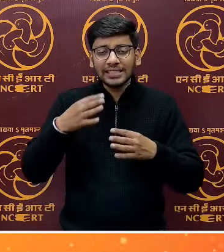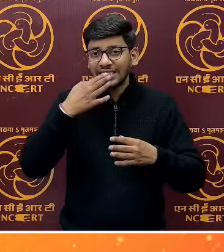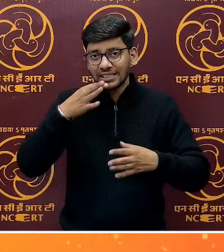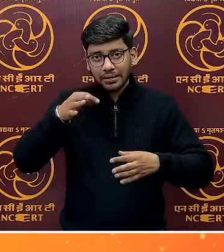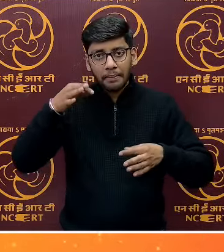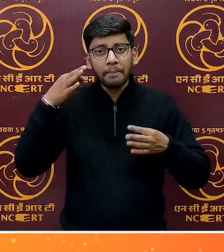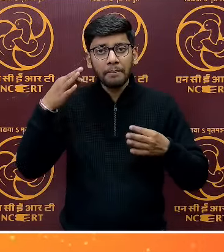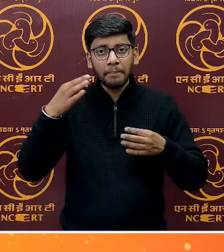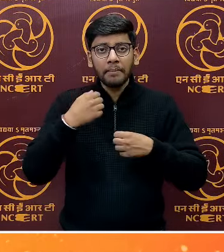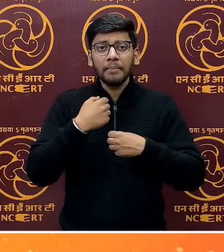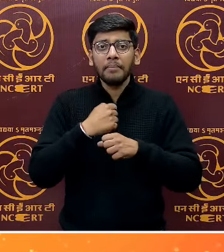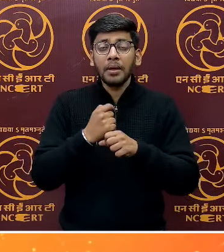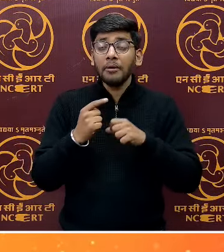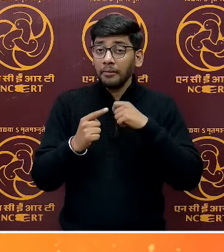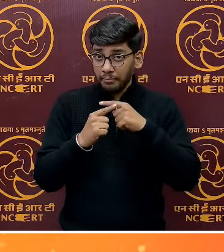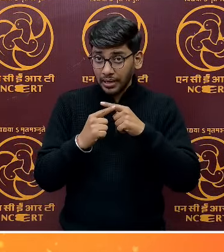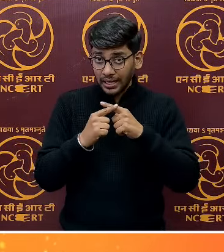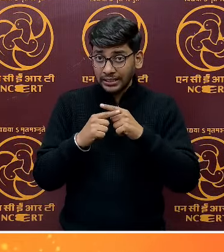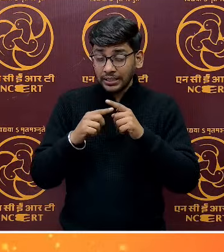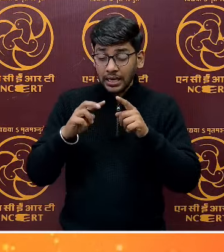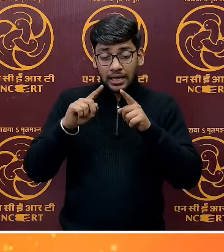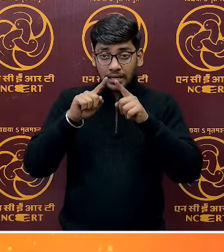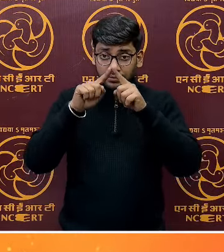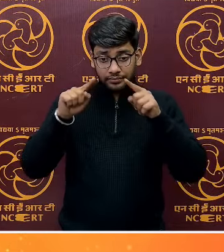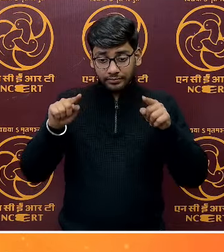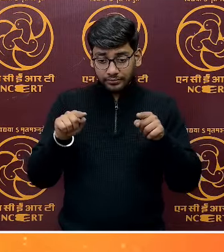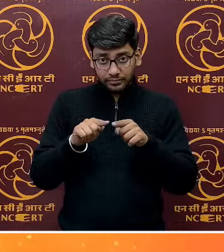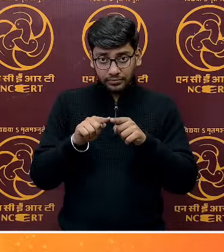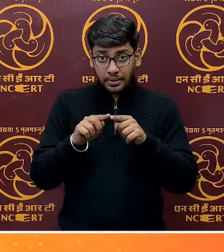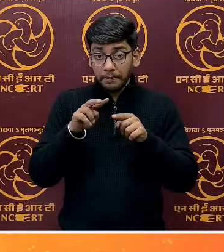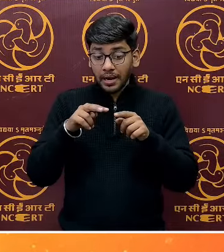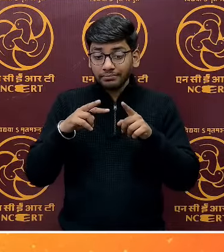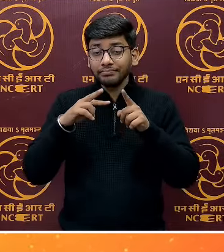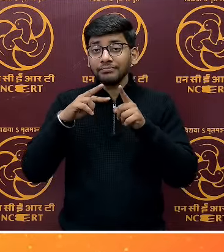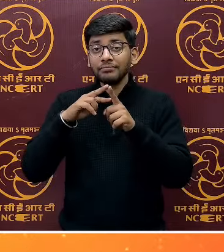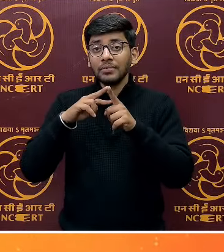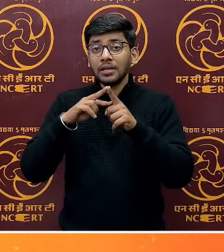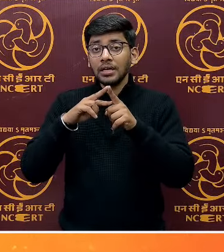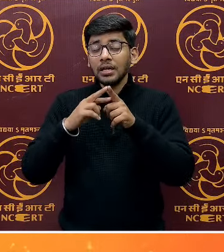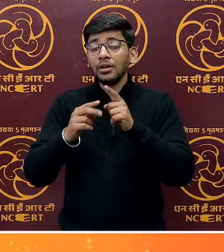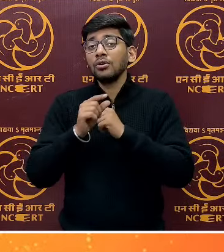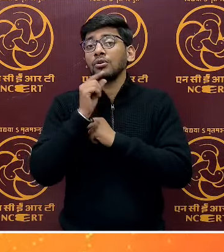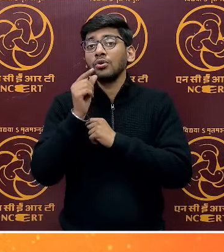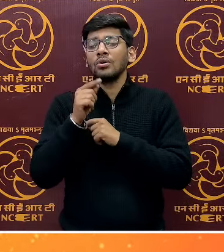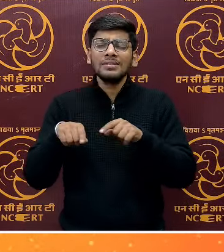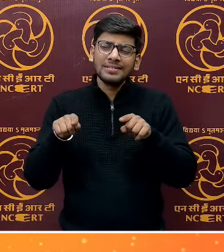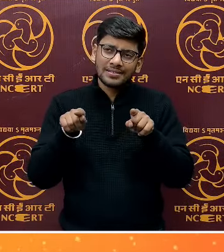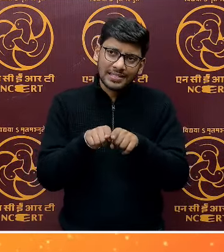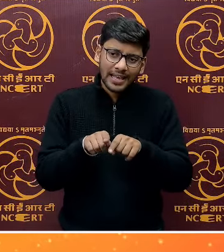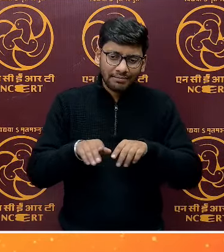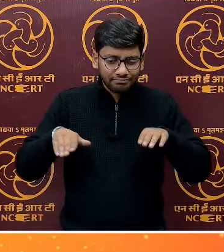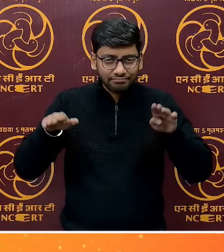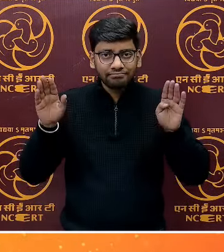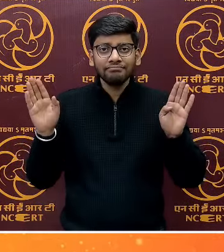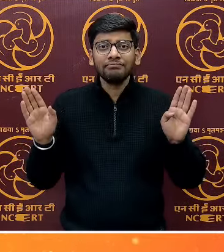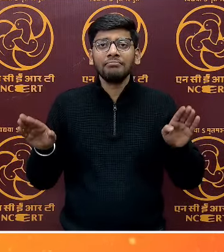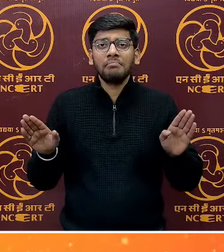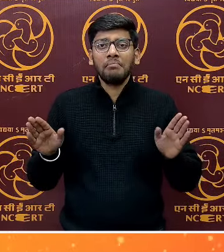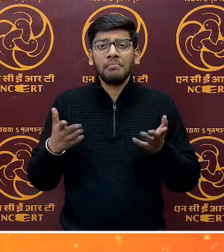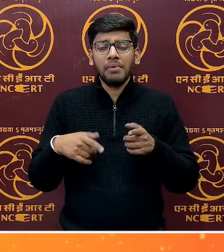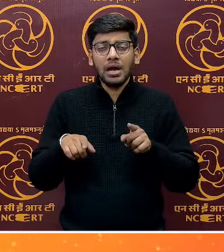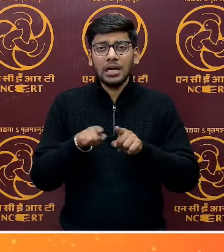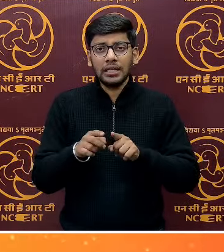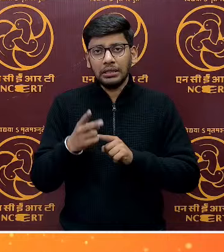But has also here- got a tail. Yeah. So of course the imitation is that of a bird. Yeah. We